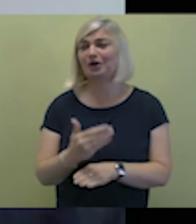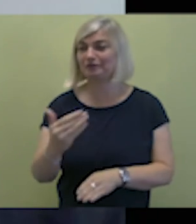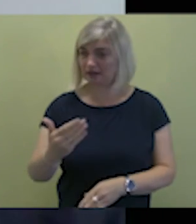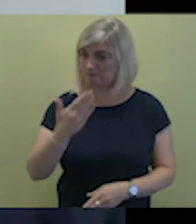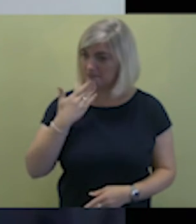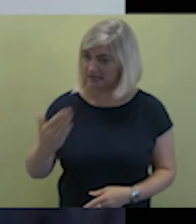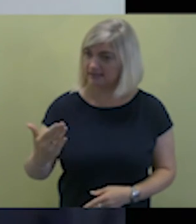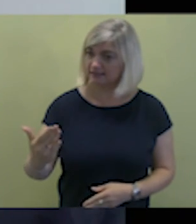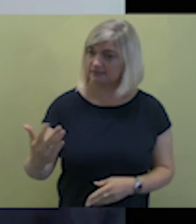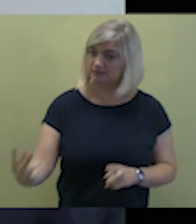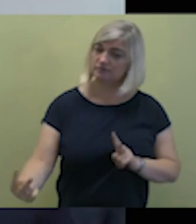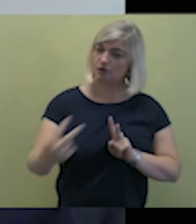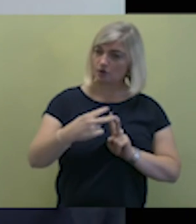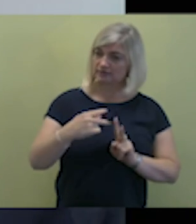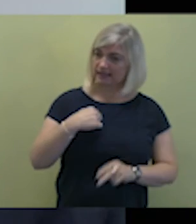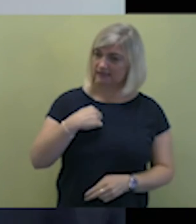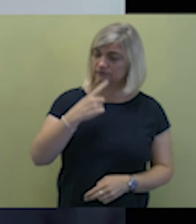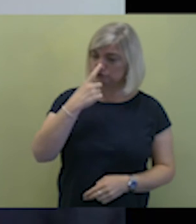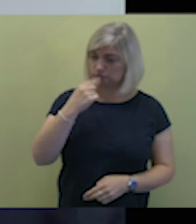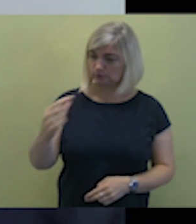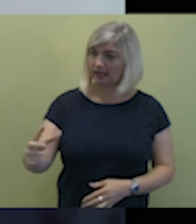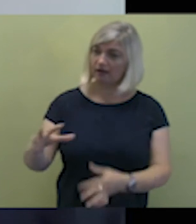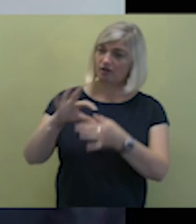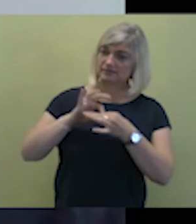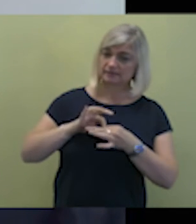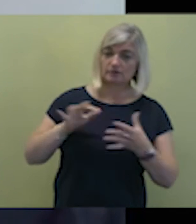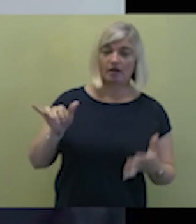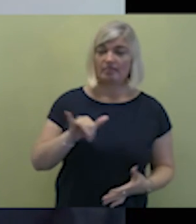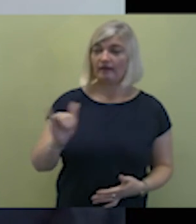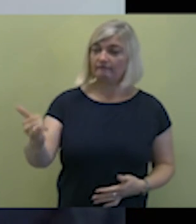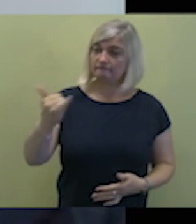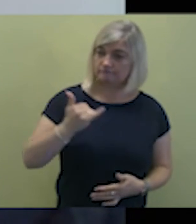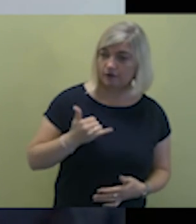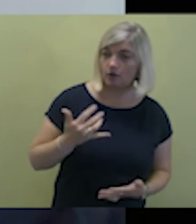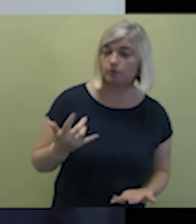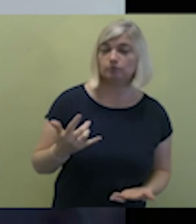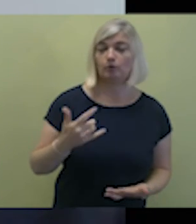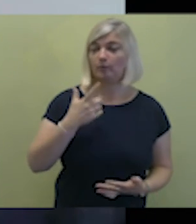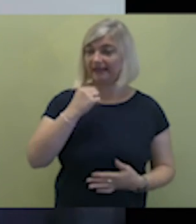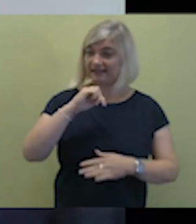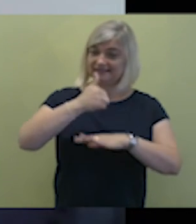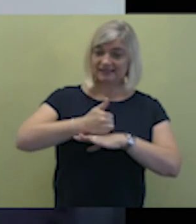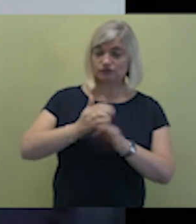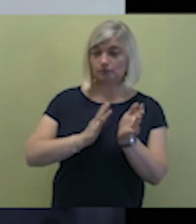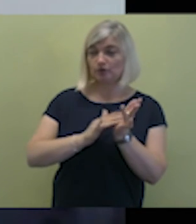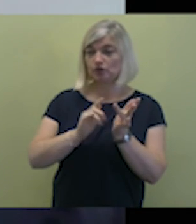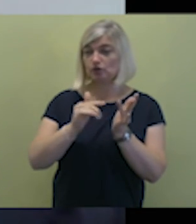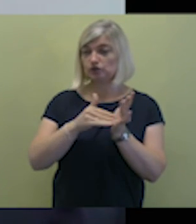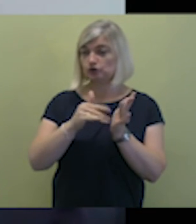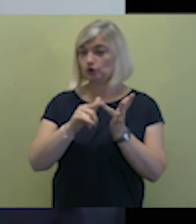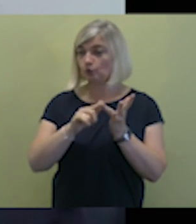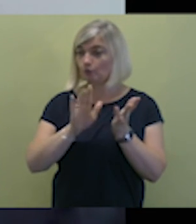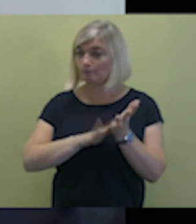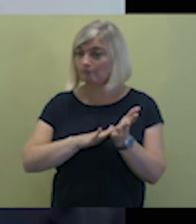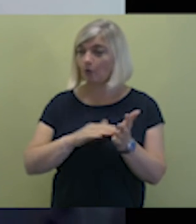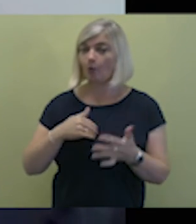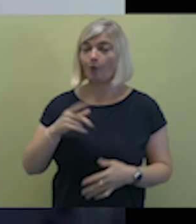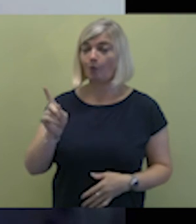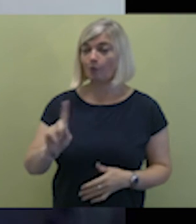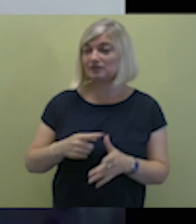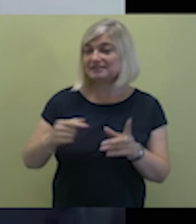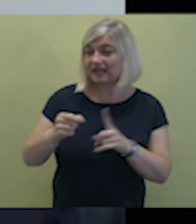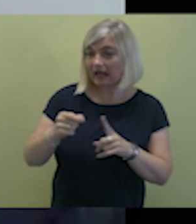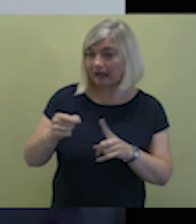to get in touch with us, really. We can be contacted by phone. We do Zoom appointments, WhatsApp video